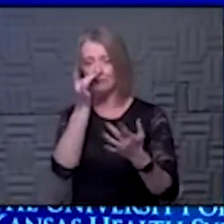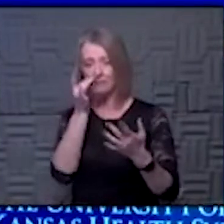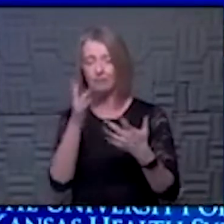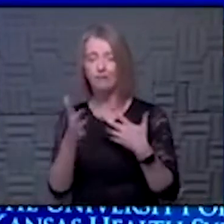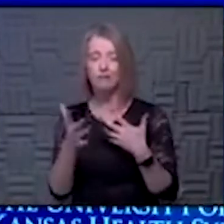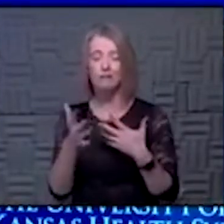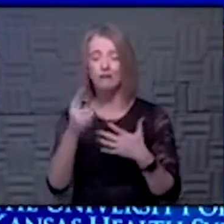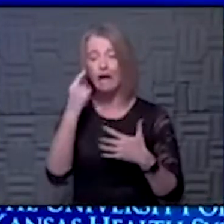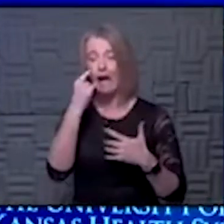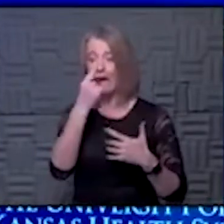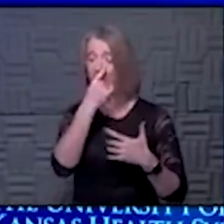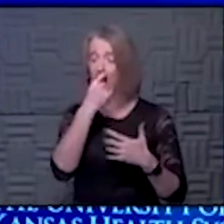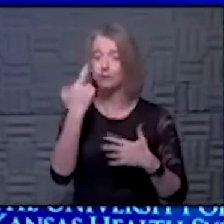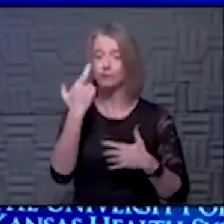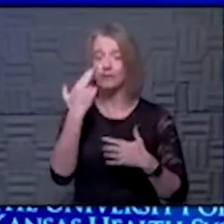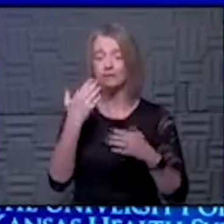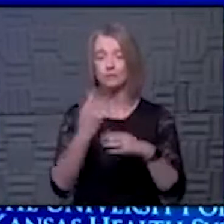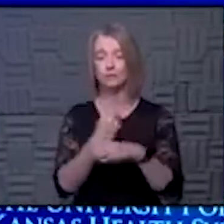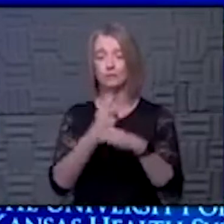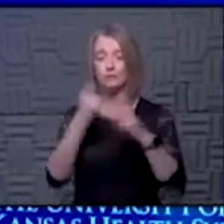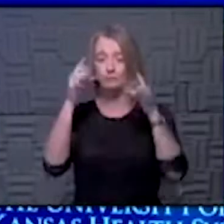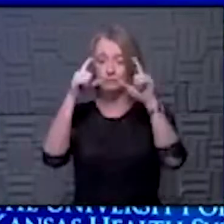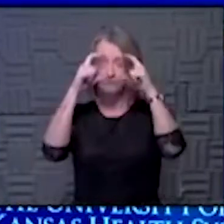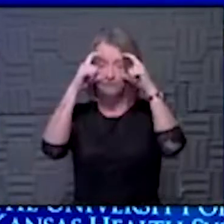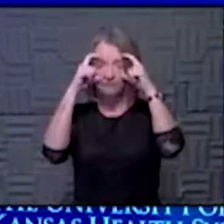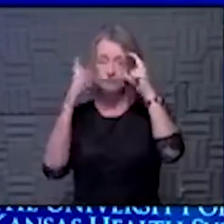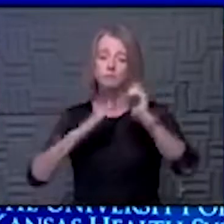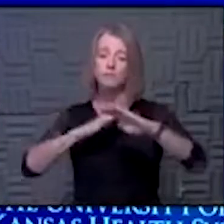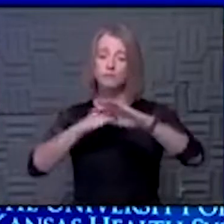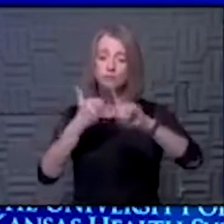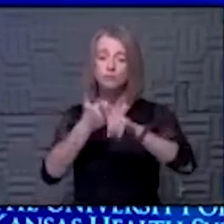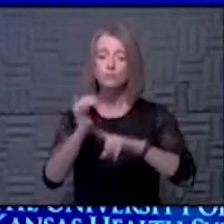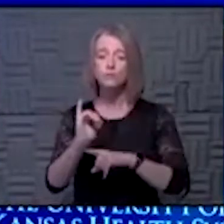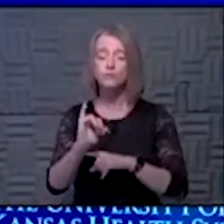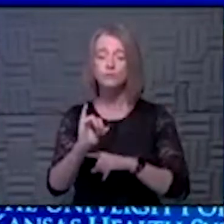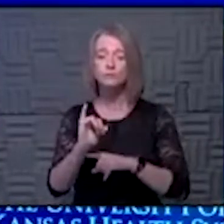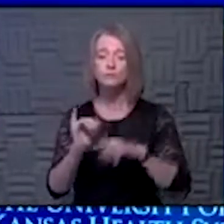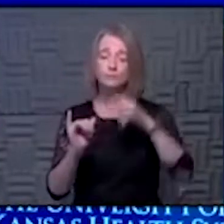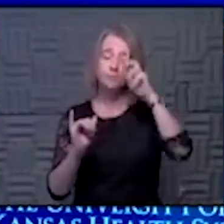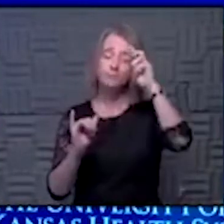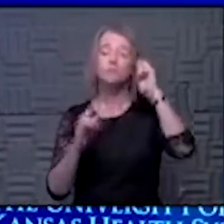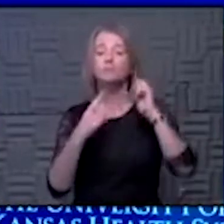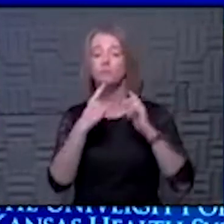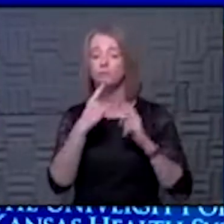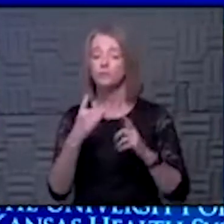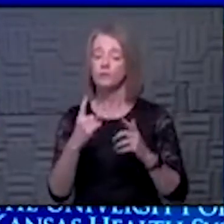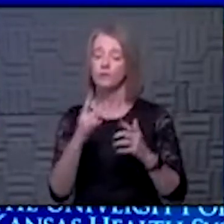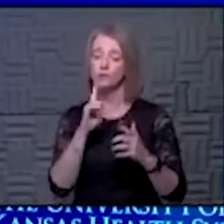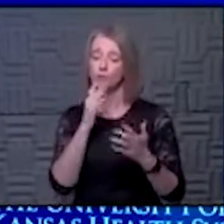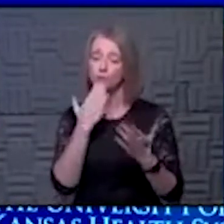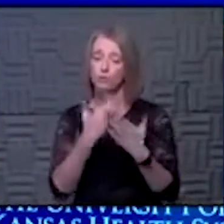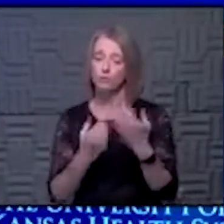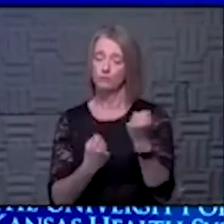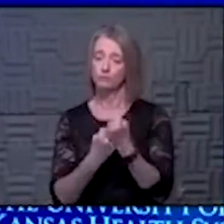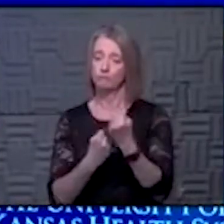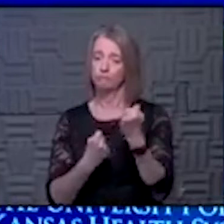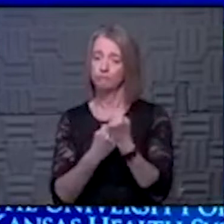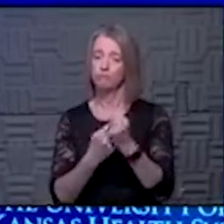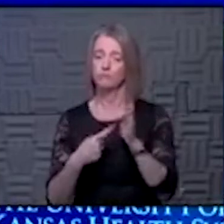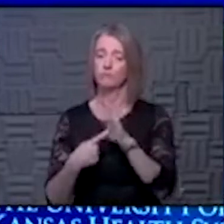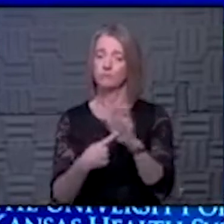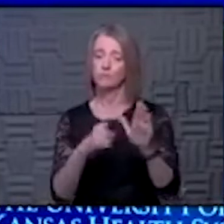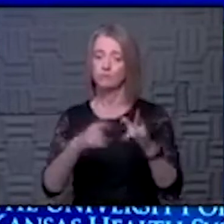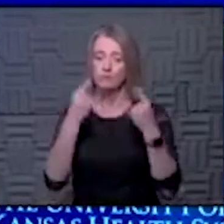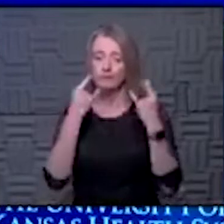nose, not necessarily your eyes, which is the reason for eye protection as well and protecting yourself. But nonetheless, we've said that, so this is a good reinforcement. And I